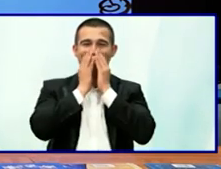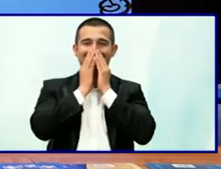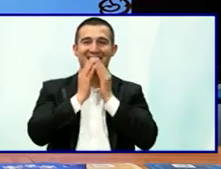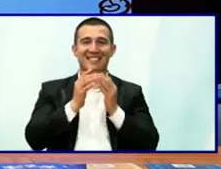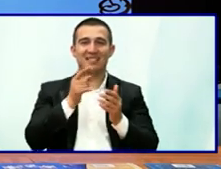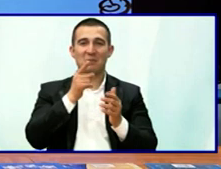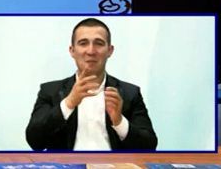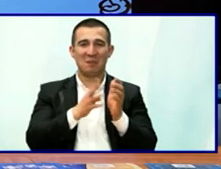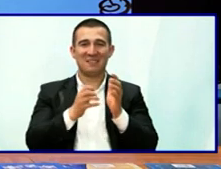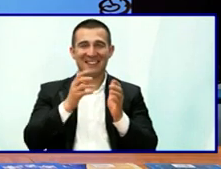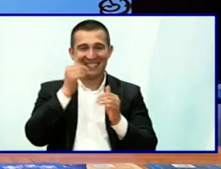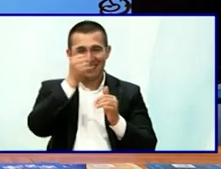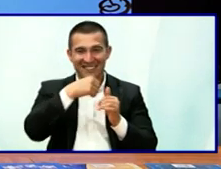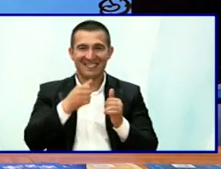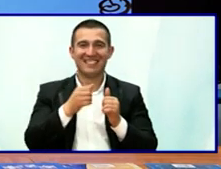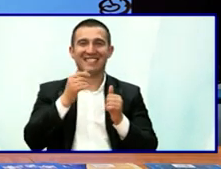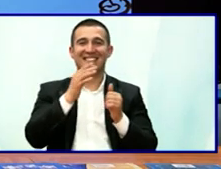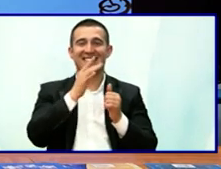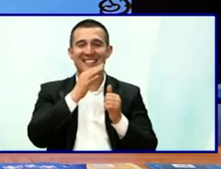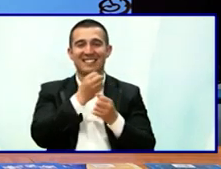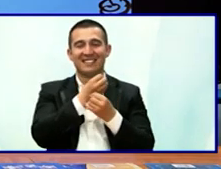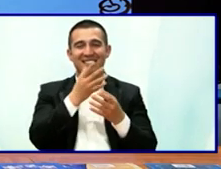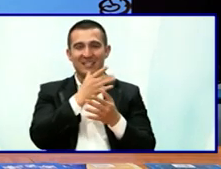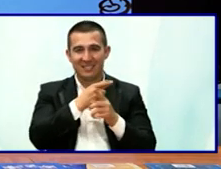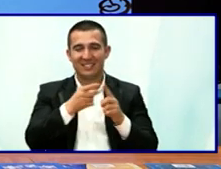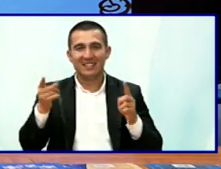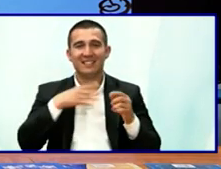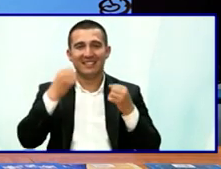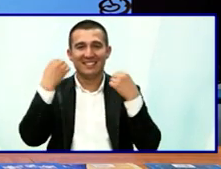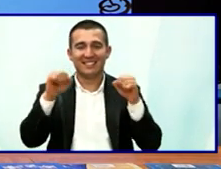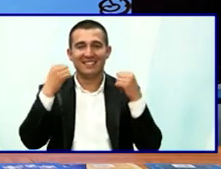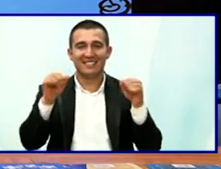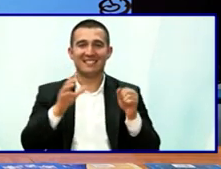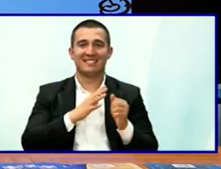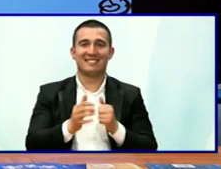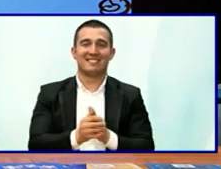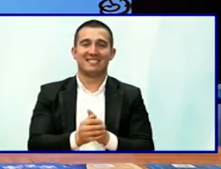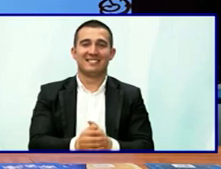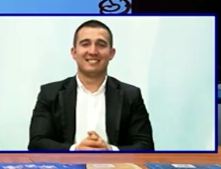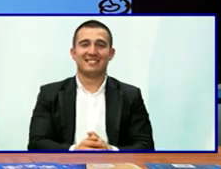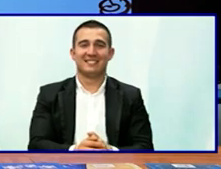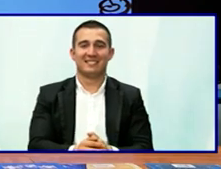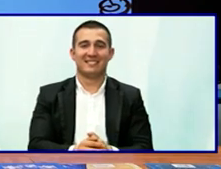1998 yil Abdulla Oripov qanday e'tirofga sazovor bo'lgan?